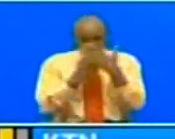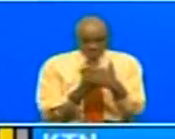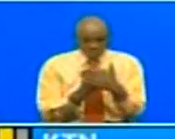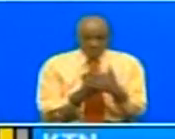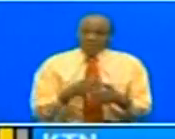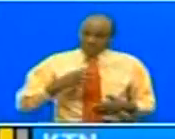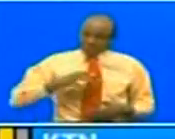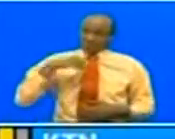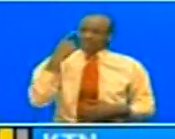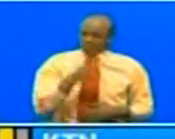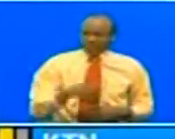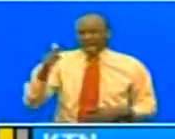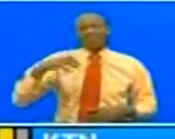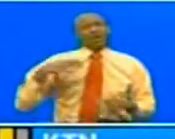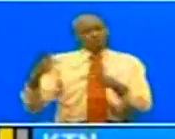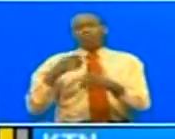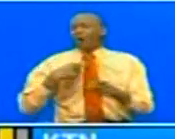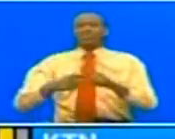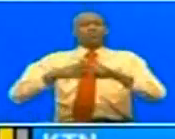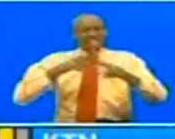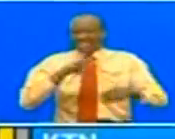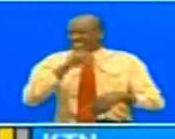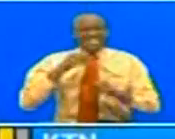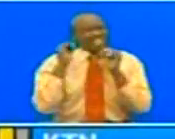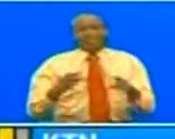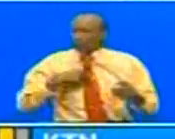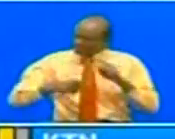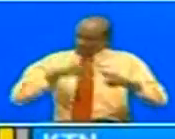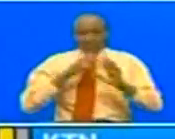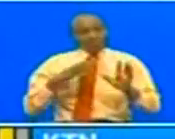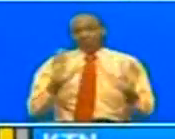describe as one out to kill and not to steal.